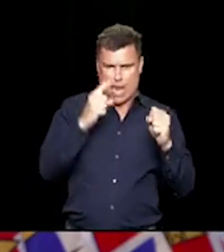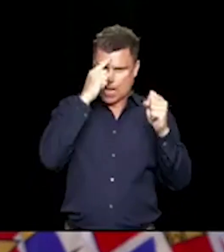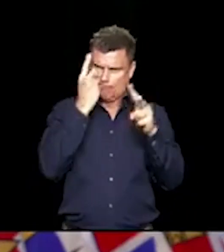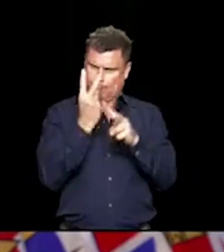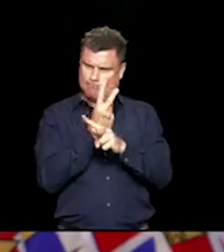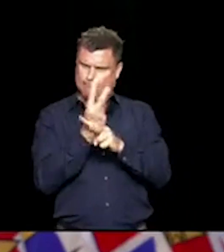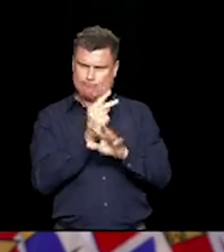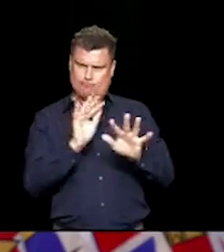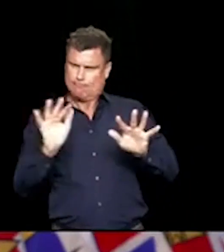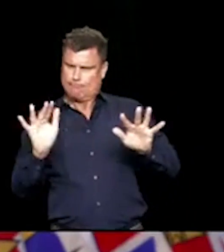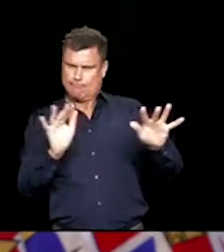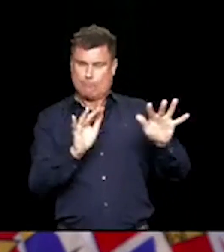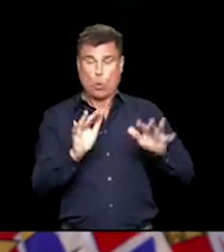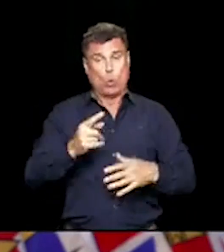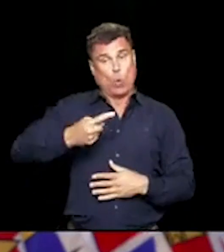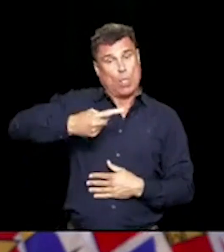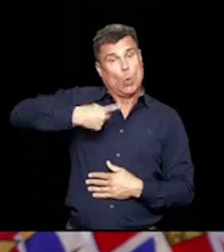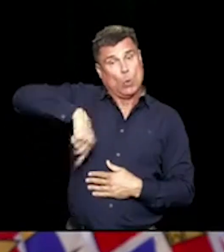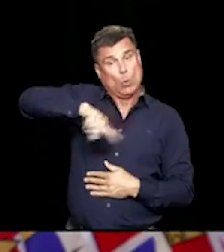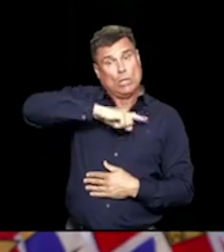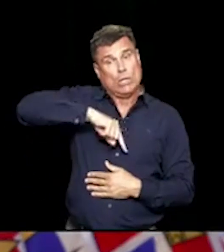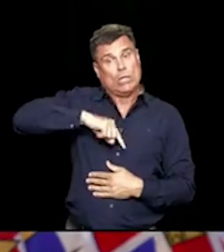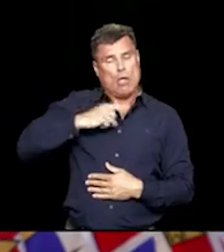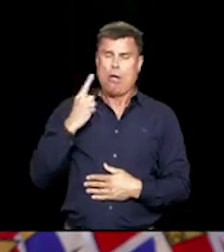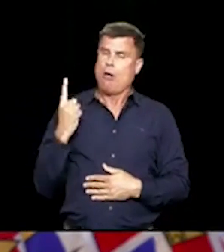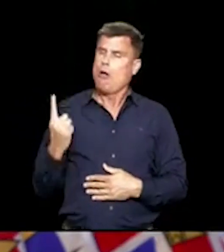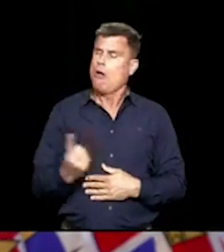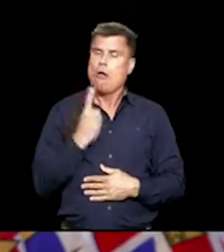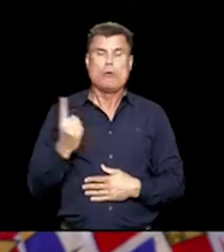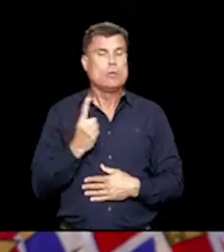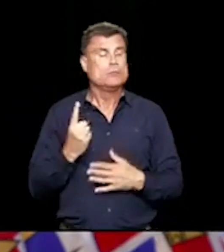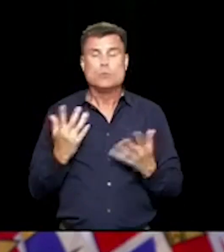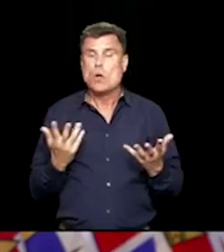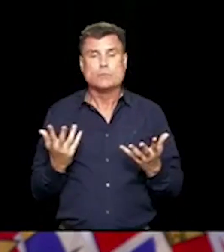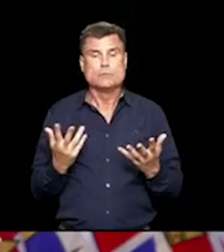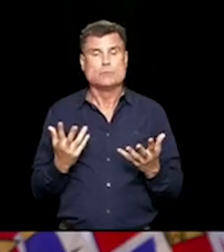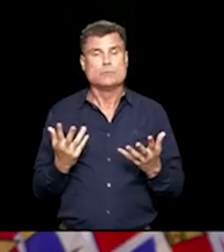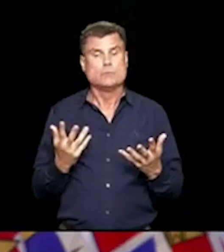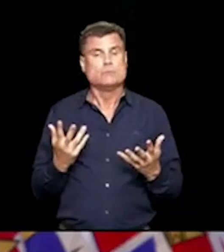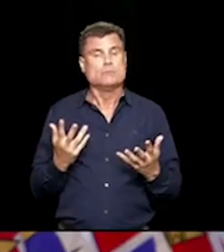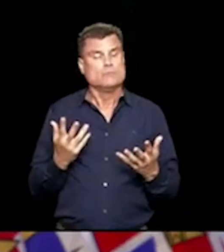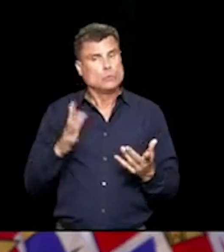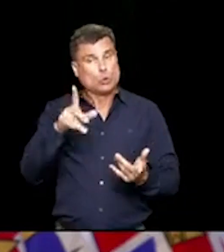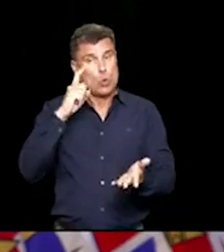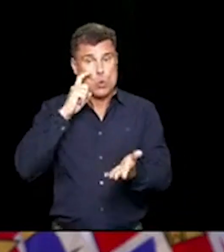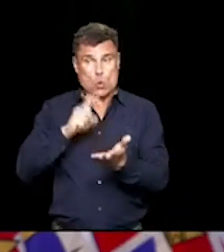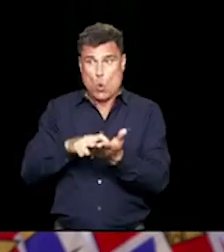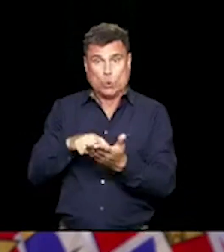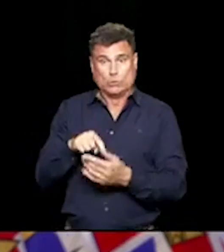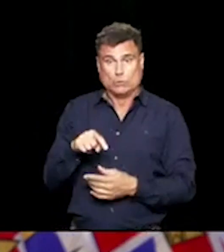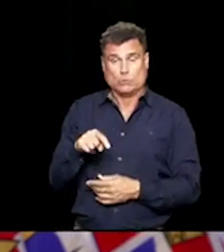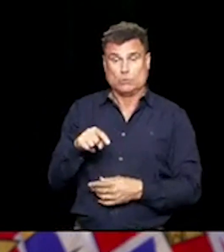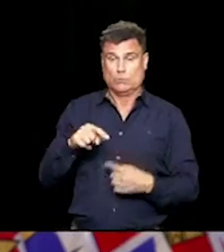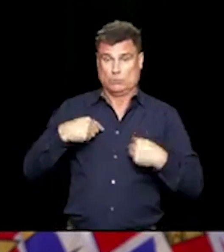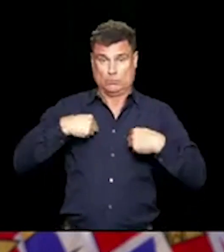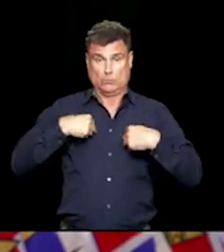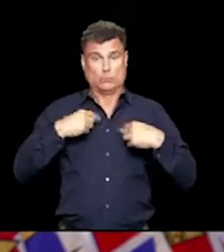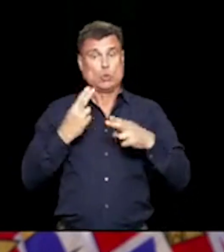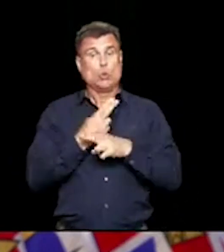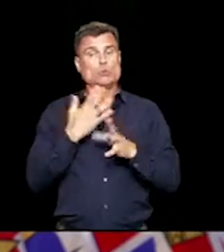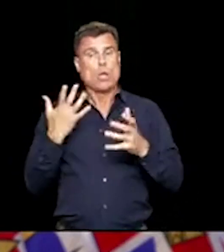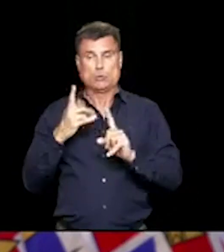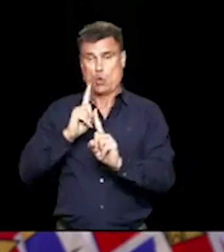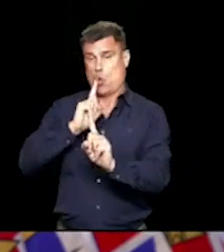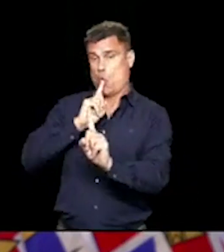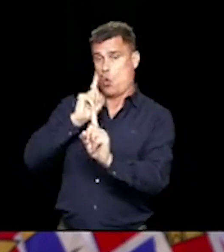have always tried to look at what are the things that as you have probably recognized, I use